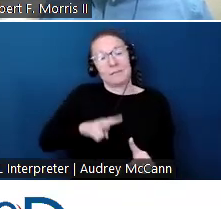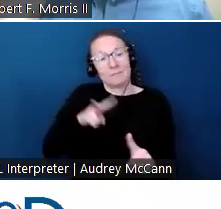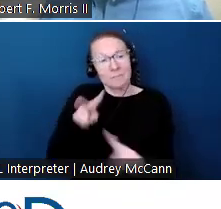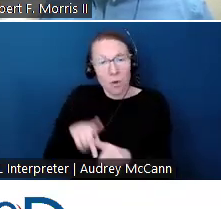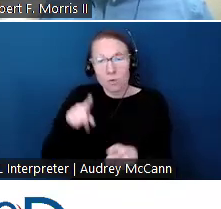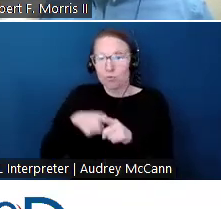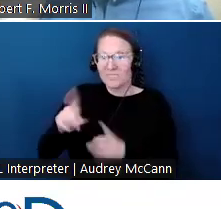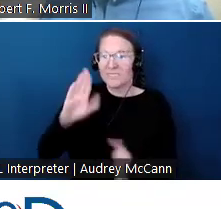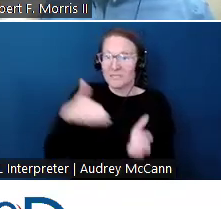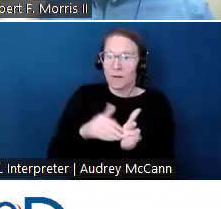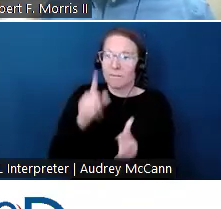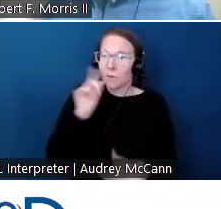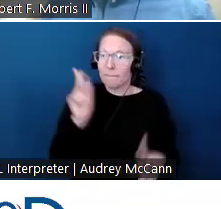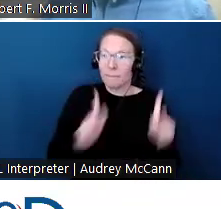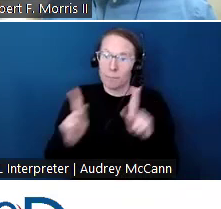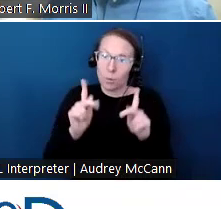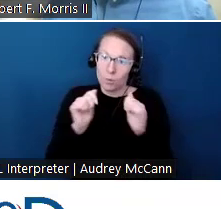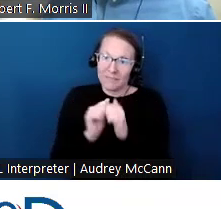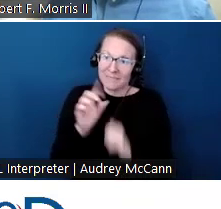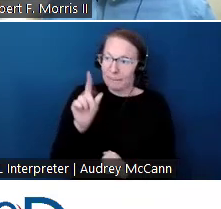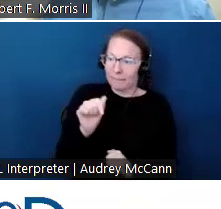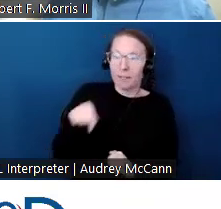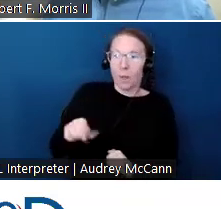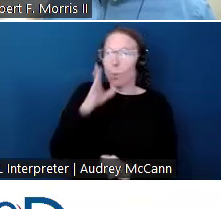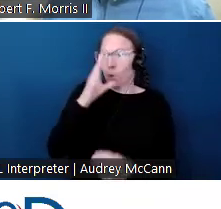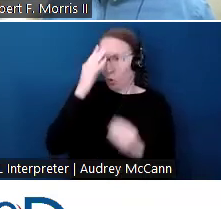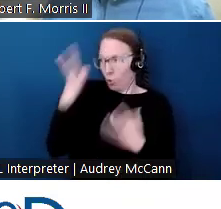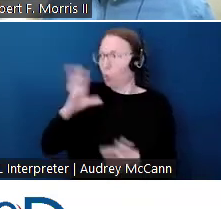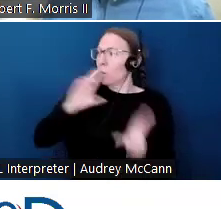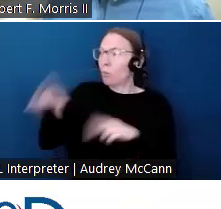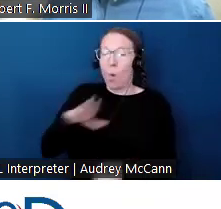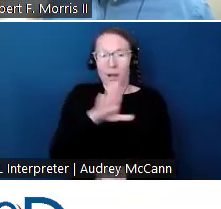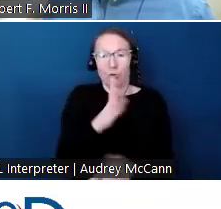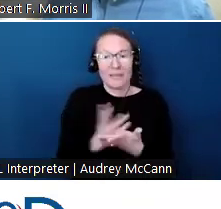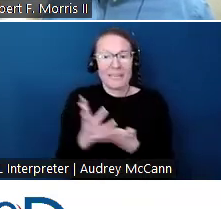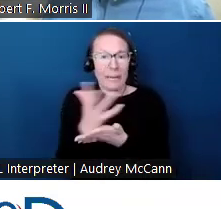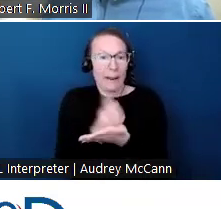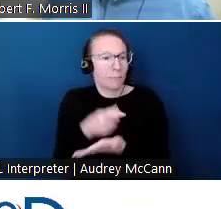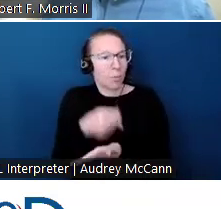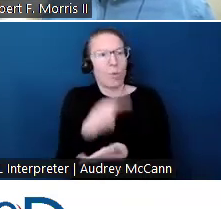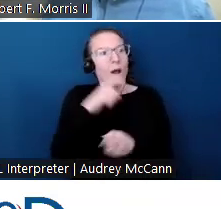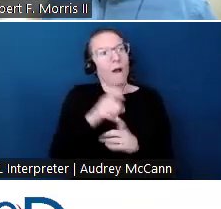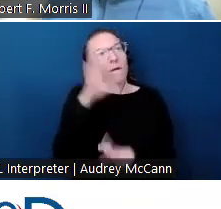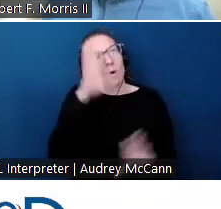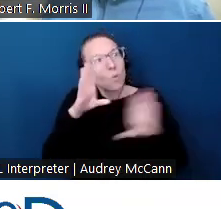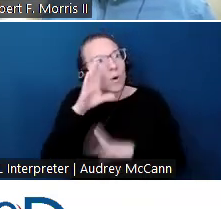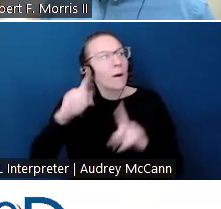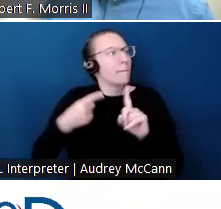with Disabilities, who will report their income for them so that they don't have to worry about